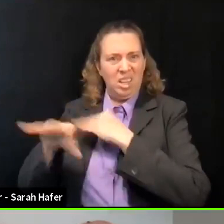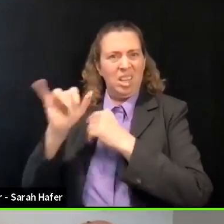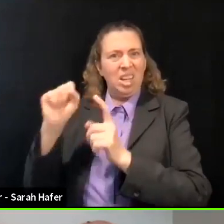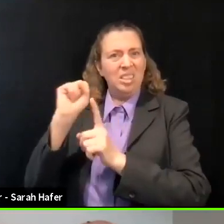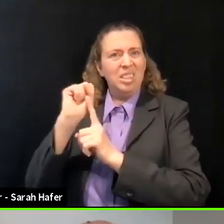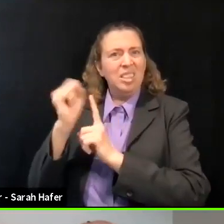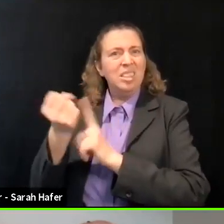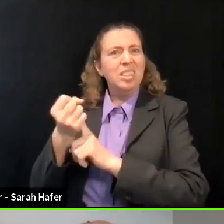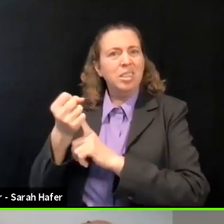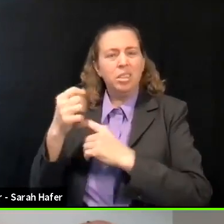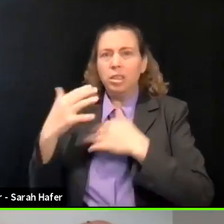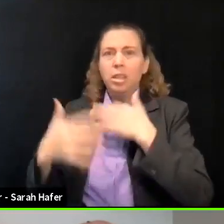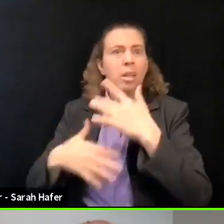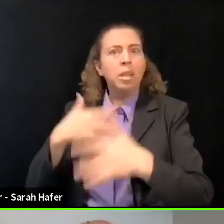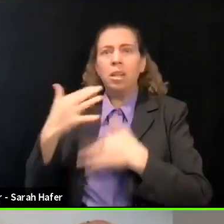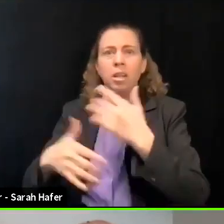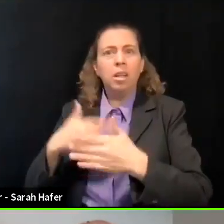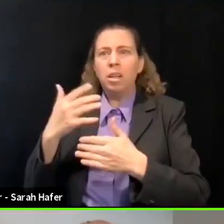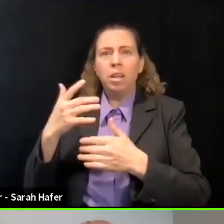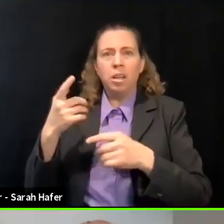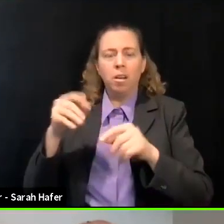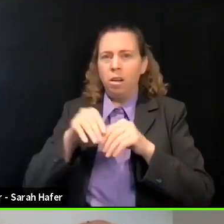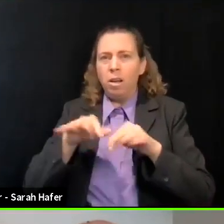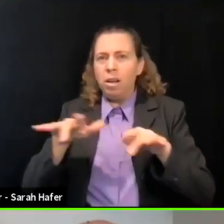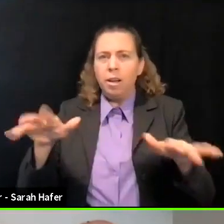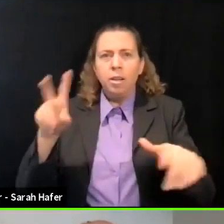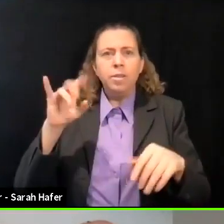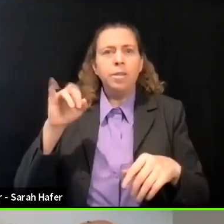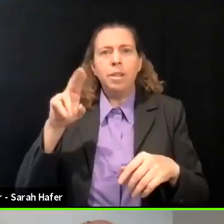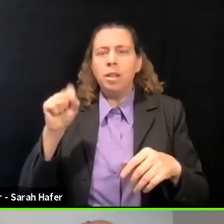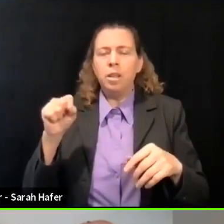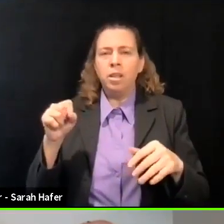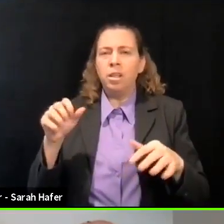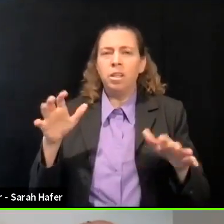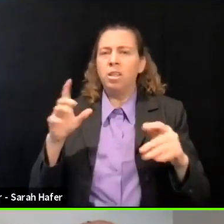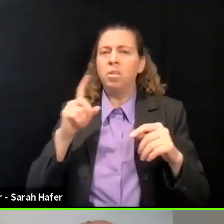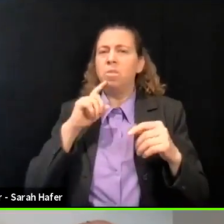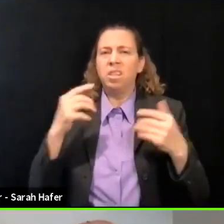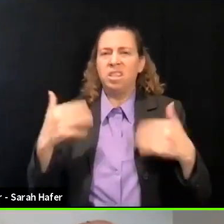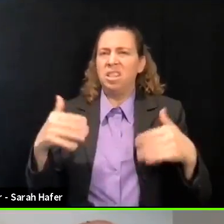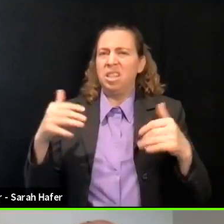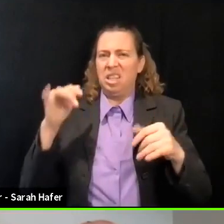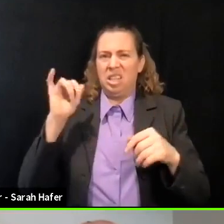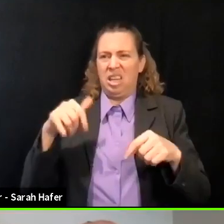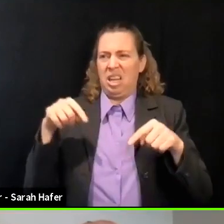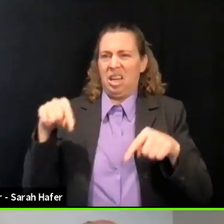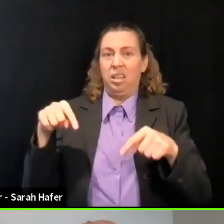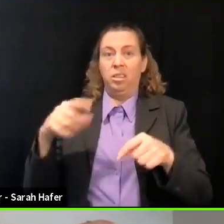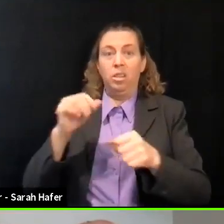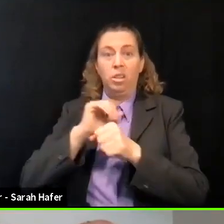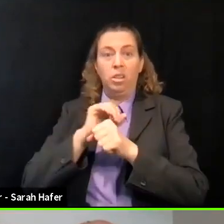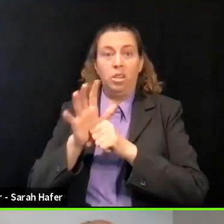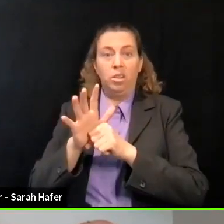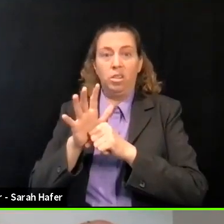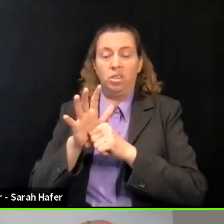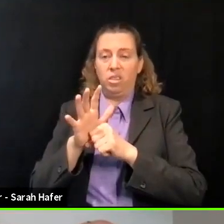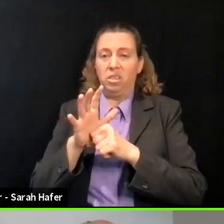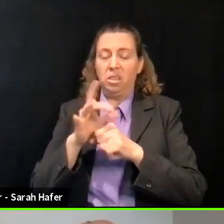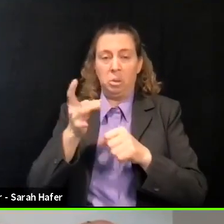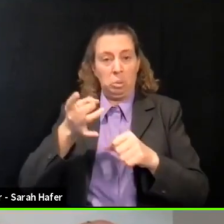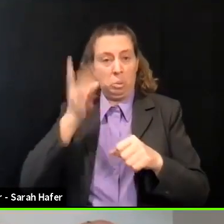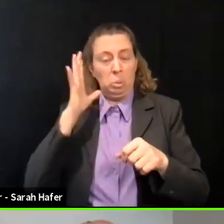that comes in the wake of the viral pandemic, and it is a pandemic of grief. And for that, of course, there is no